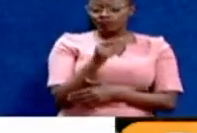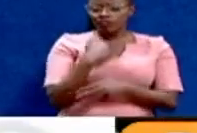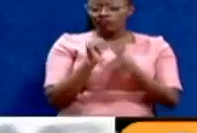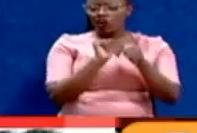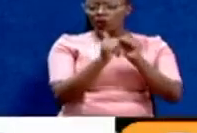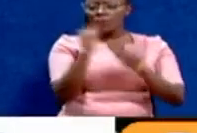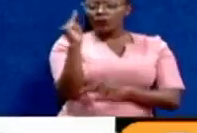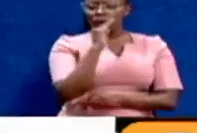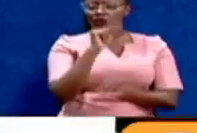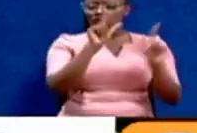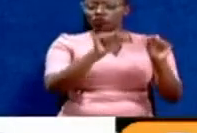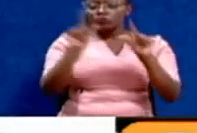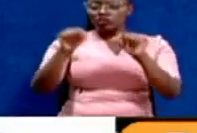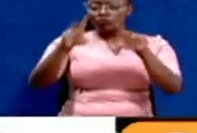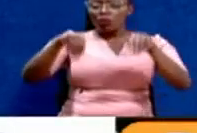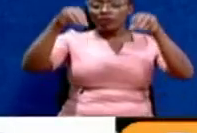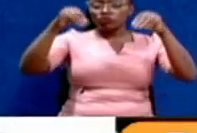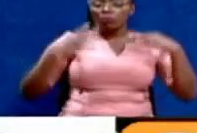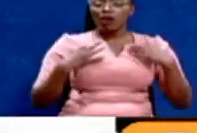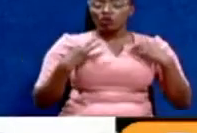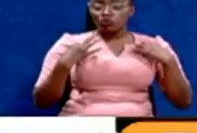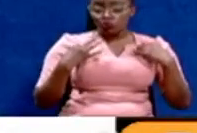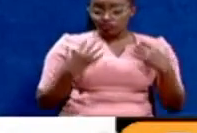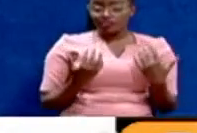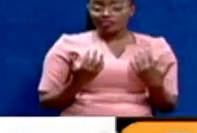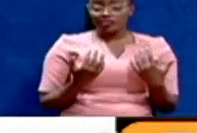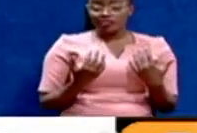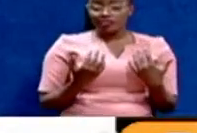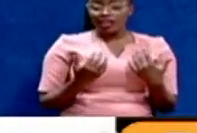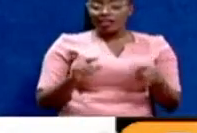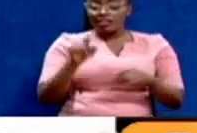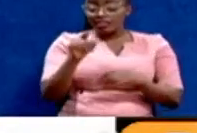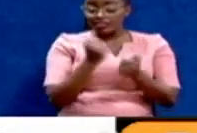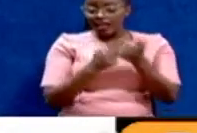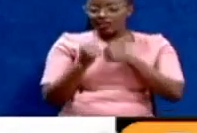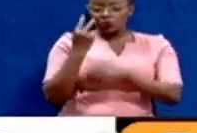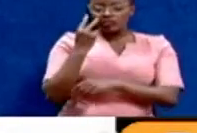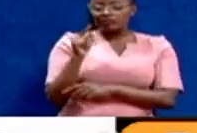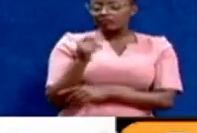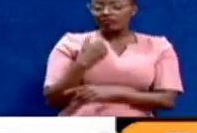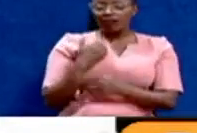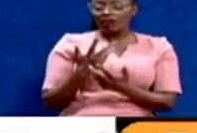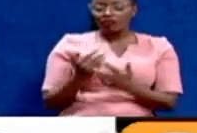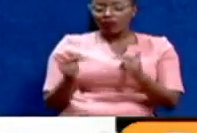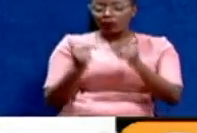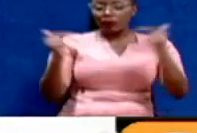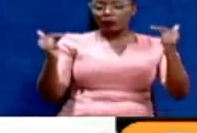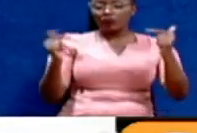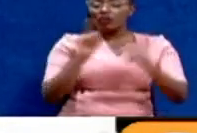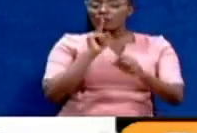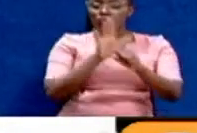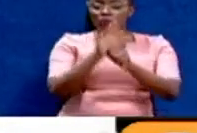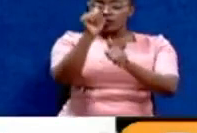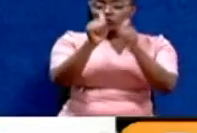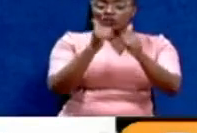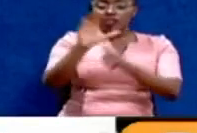facing competition from cheap second-hand clothes from overseas. This action appears to be in contravention of the assurances